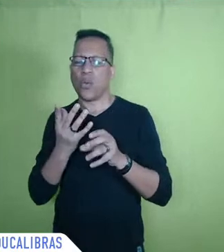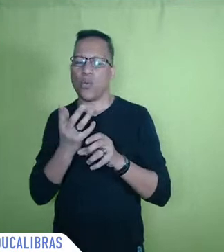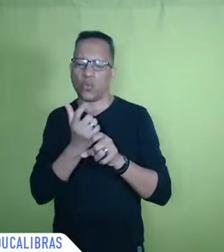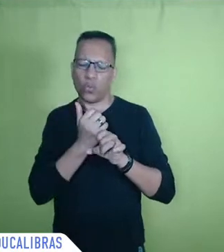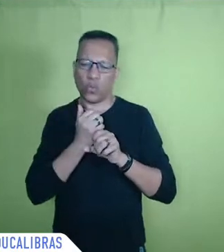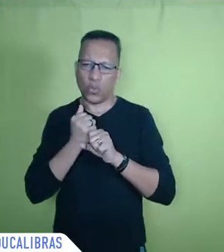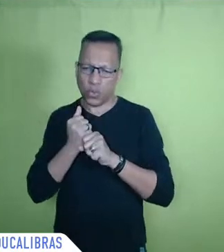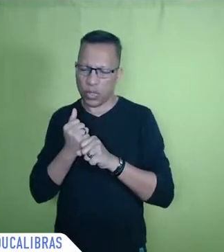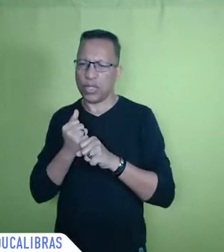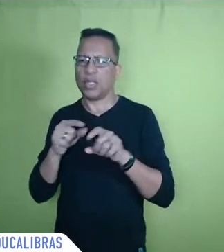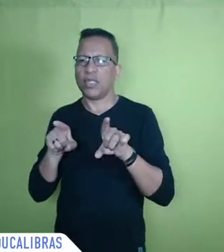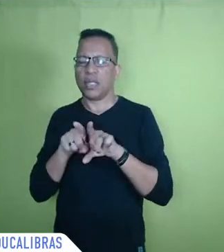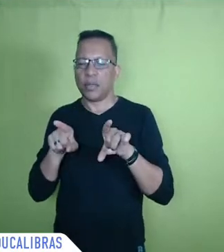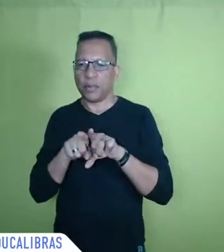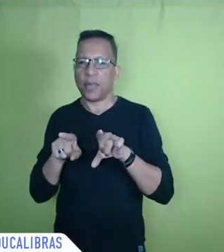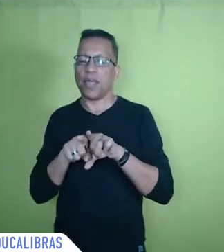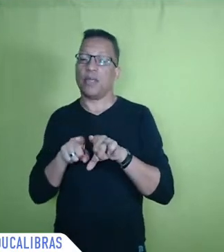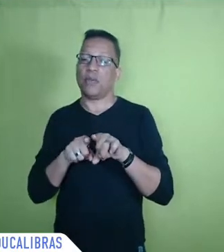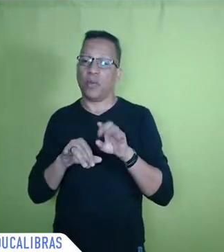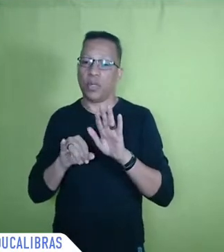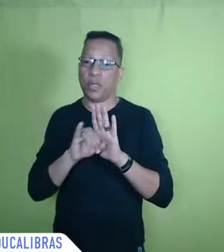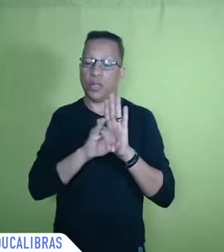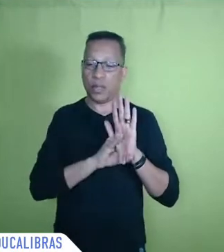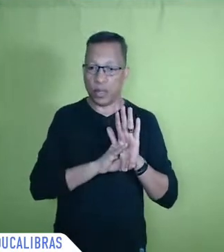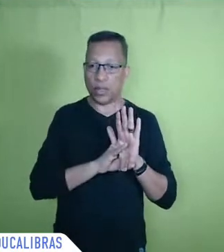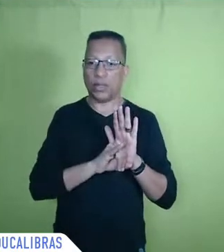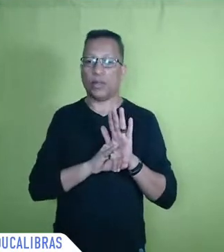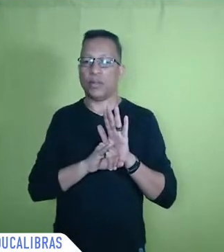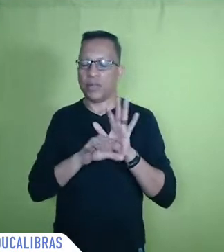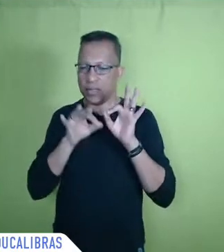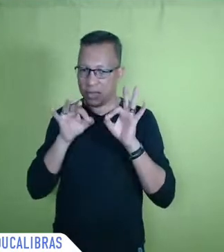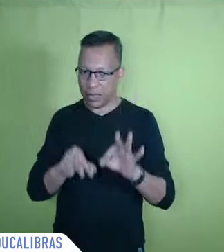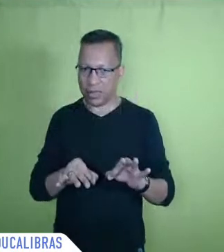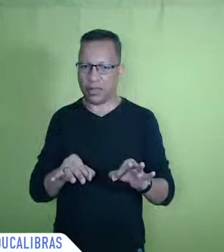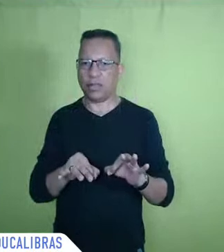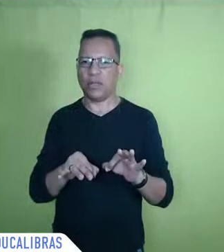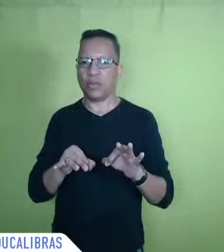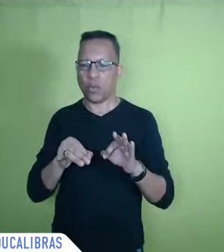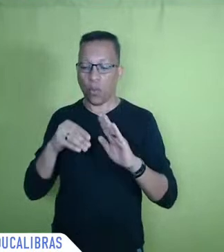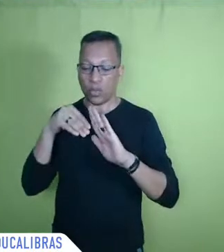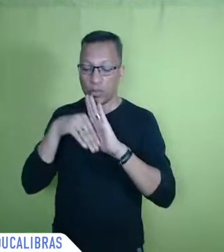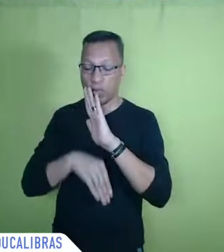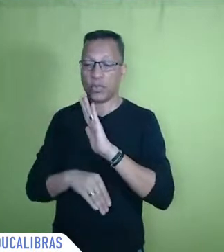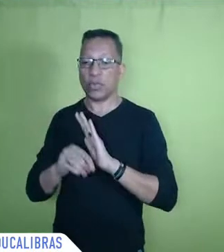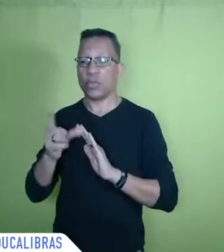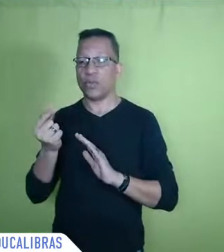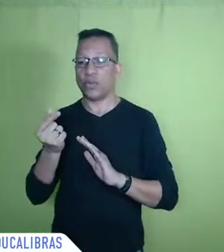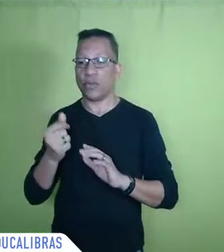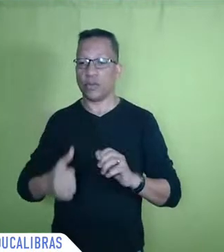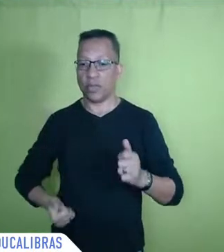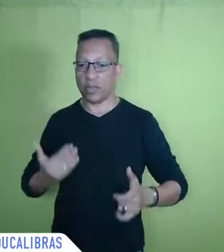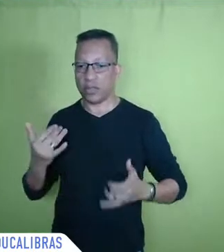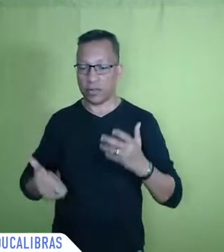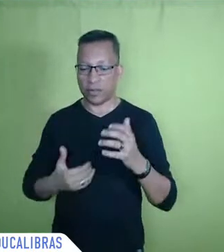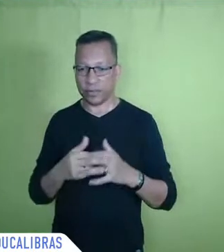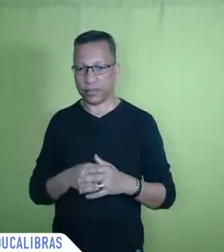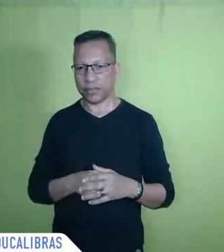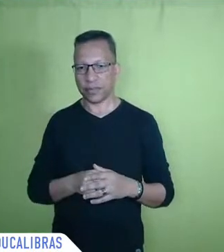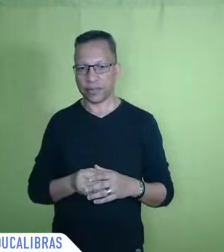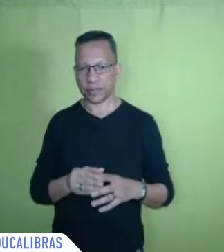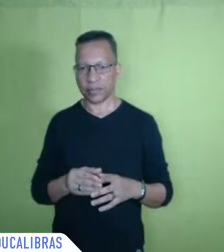can you have a budget and a taxation that is fairer under a limit on